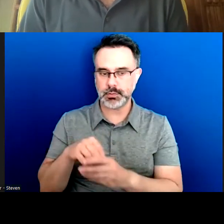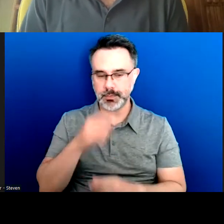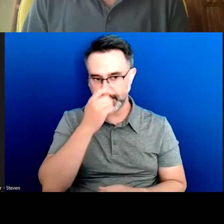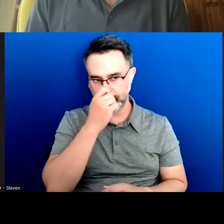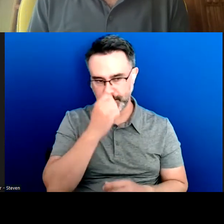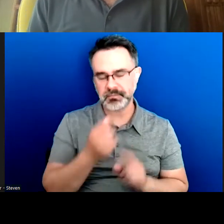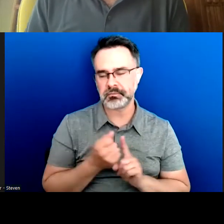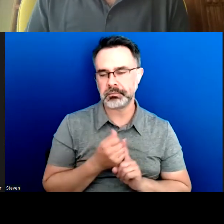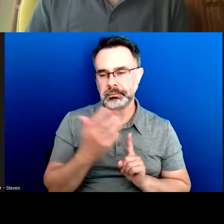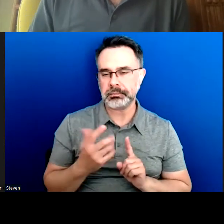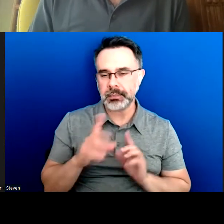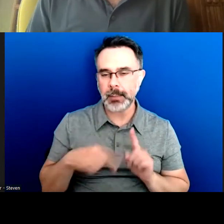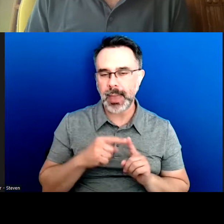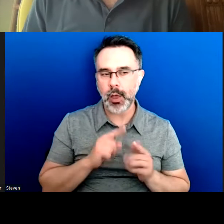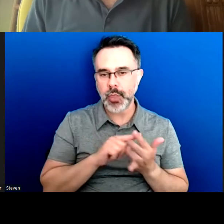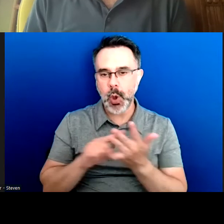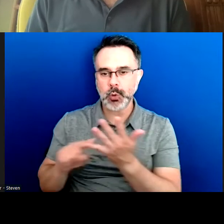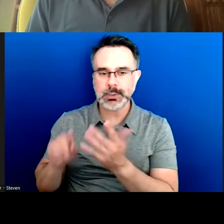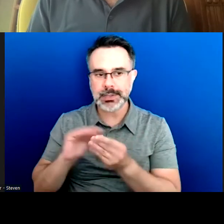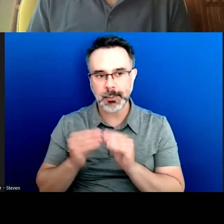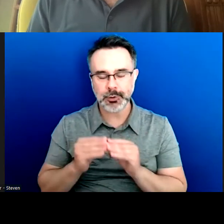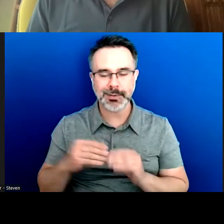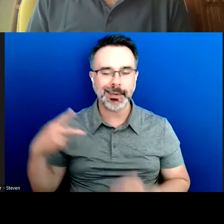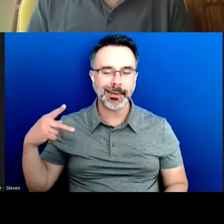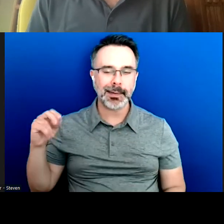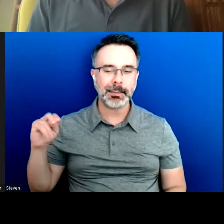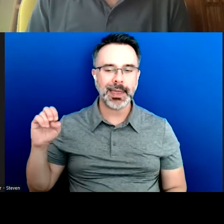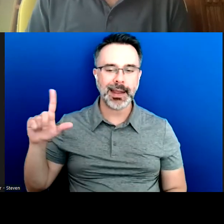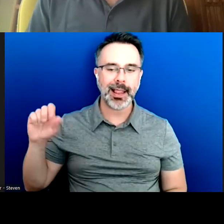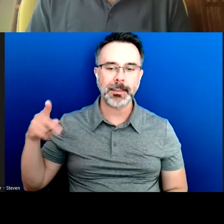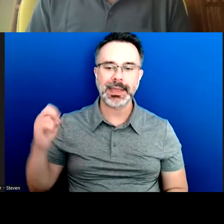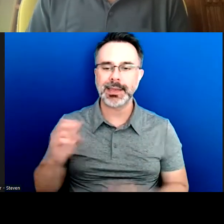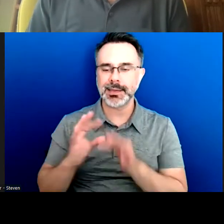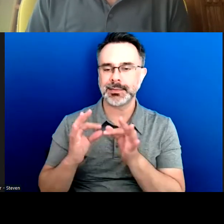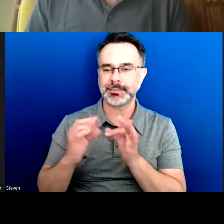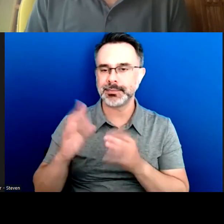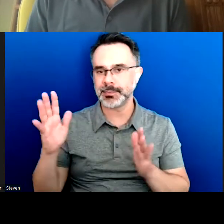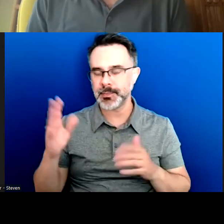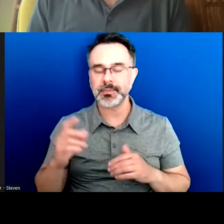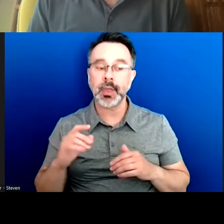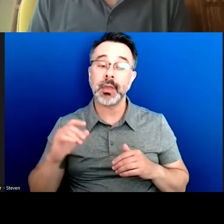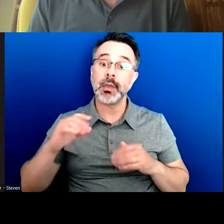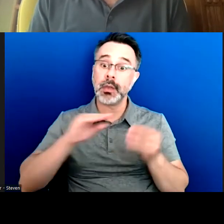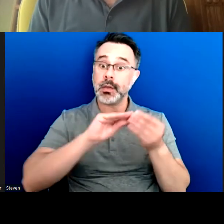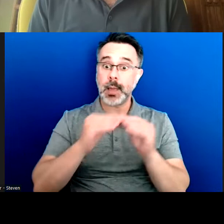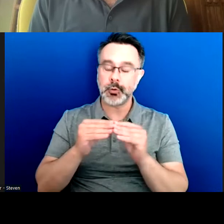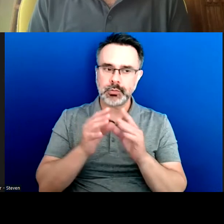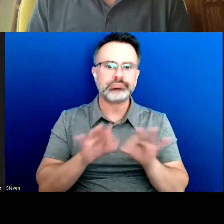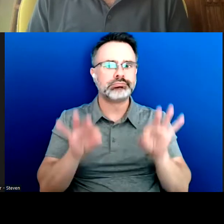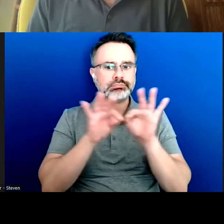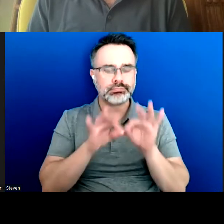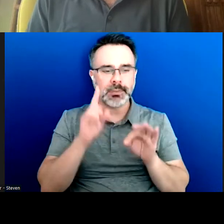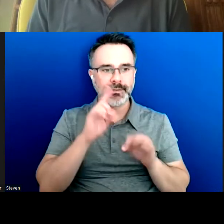numbers. Penelope said this before too, and I'll say again, just while they are valuable in pointing us towards